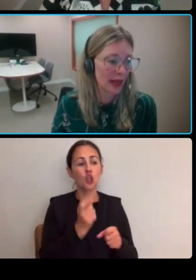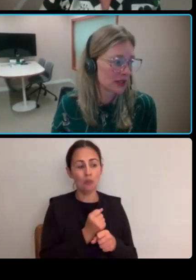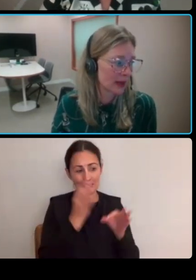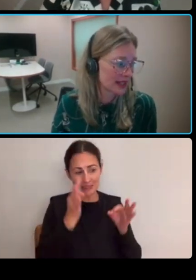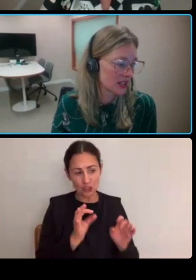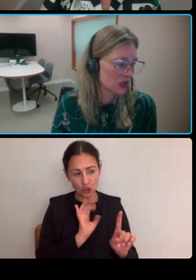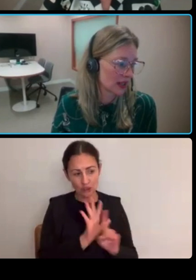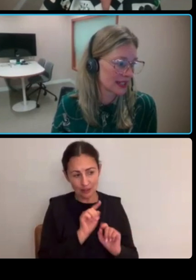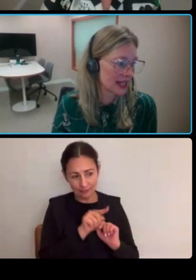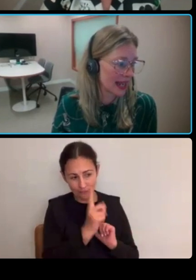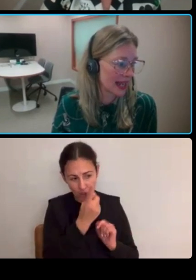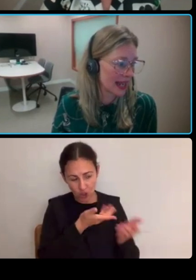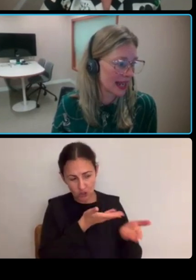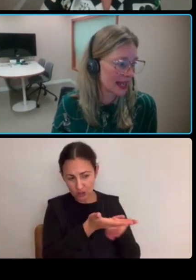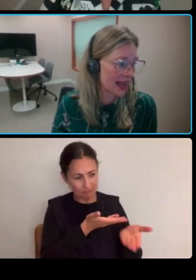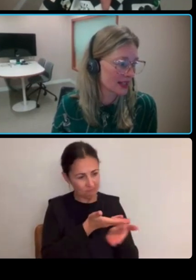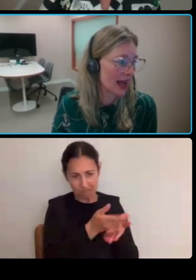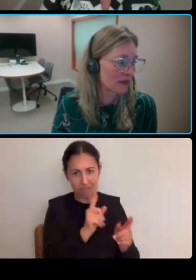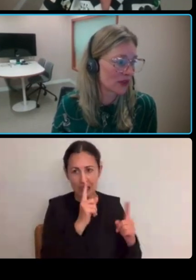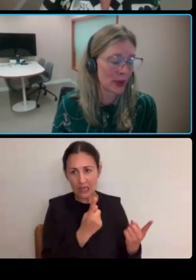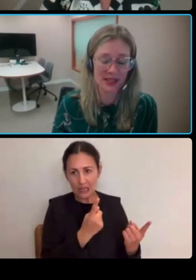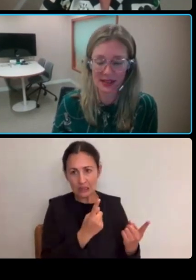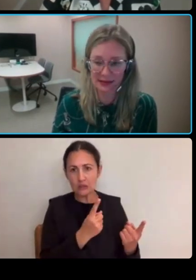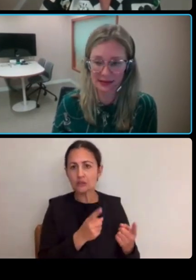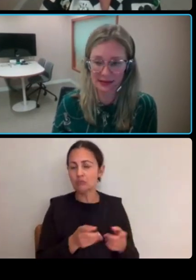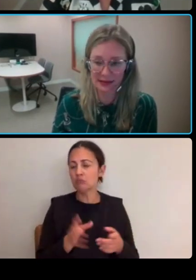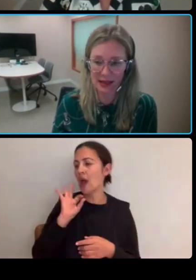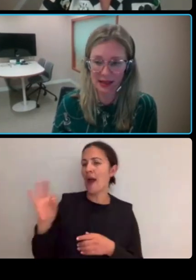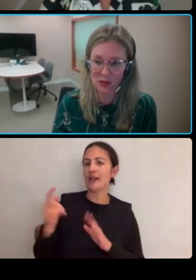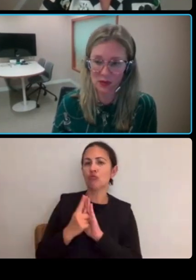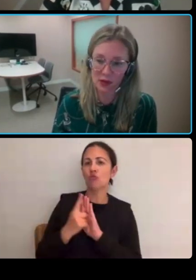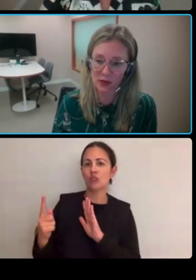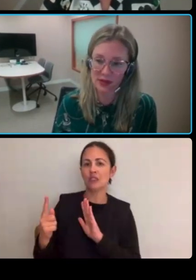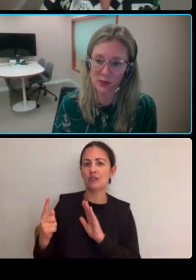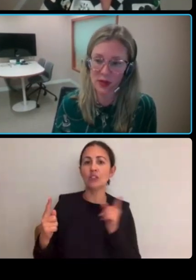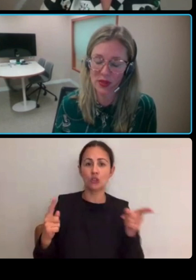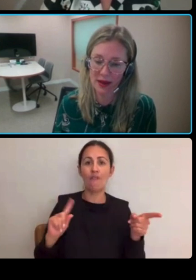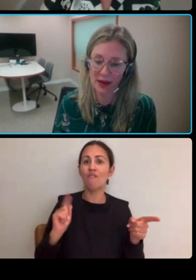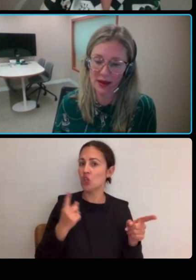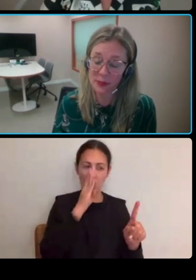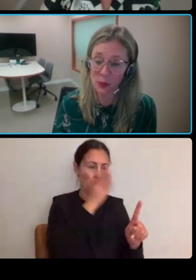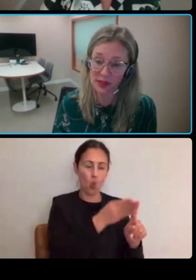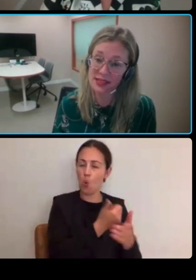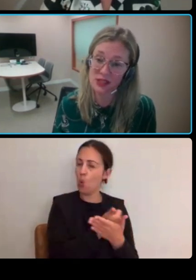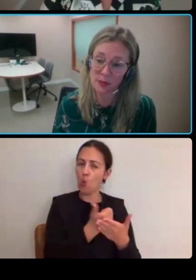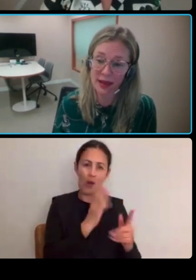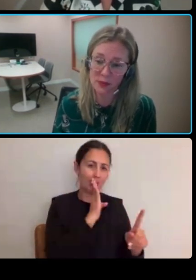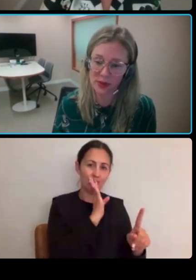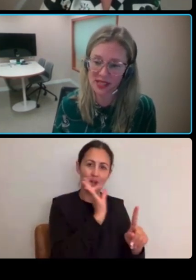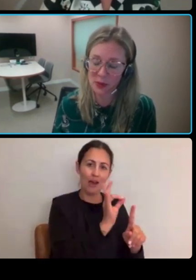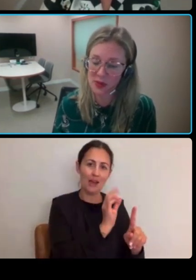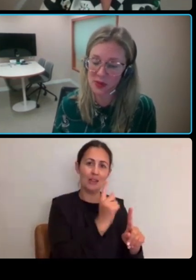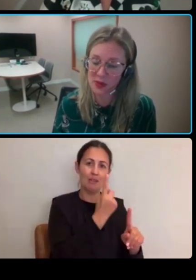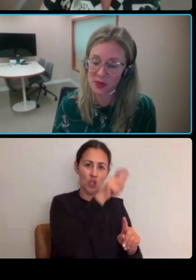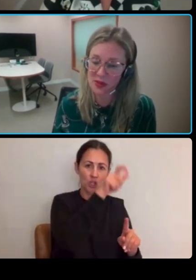will only be able to make decision or undertake acts on behalf of the person as a last resort and in accordance with supported